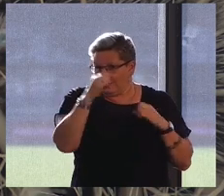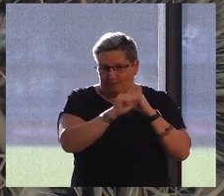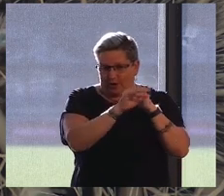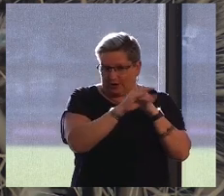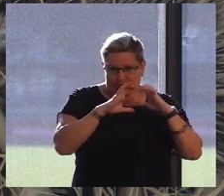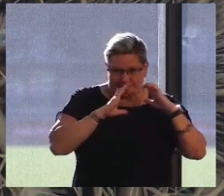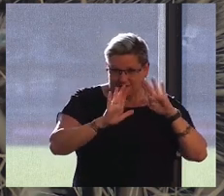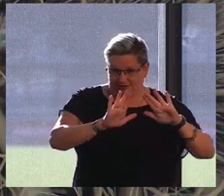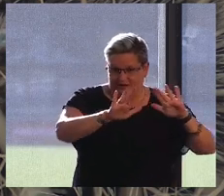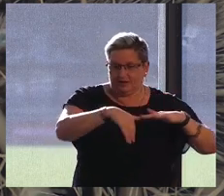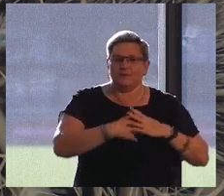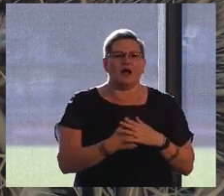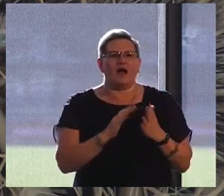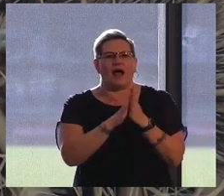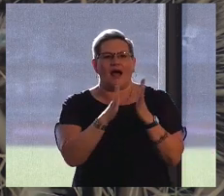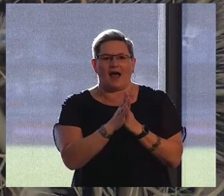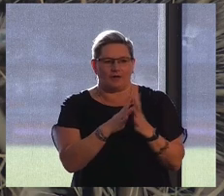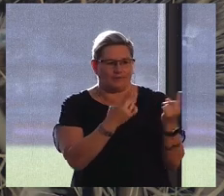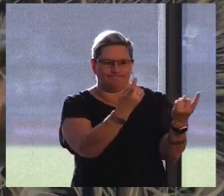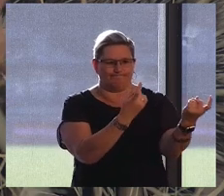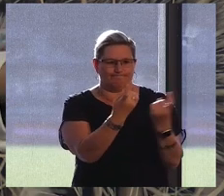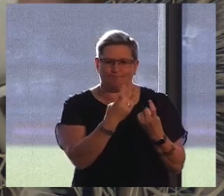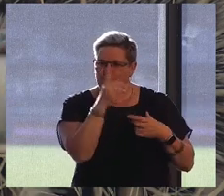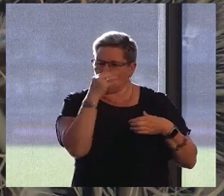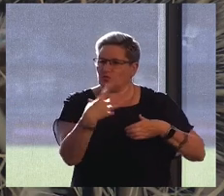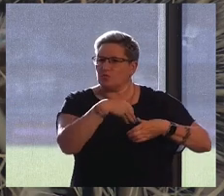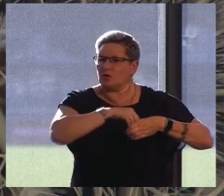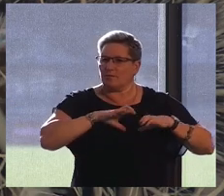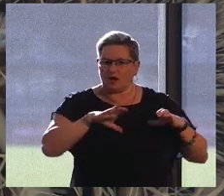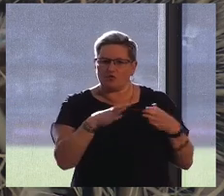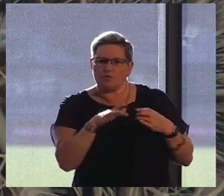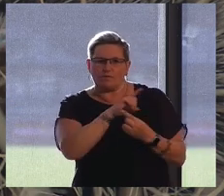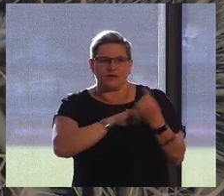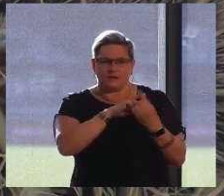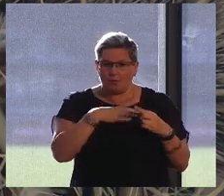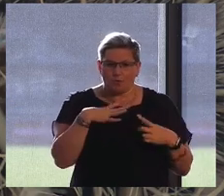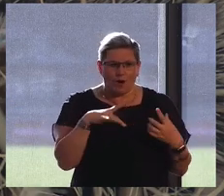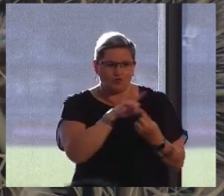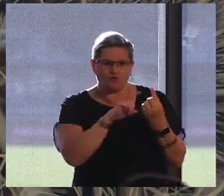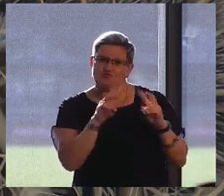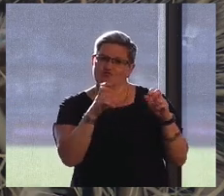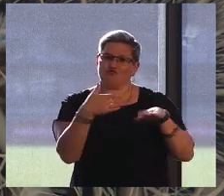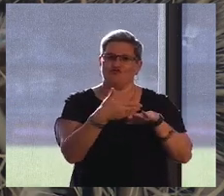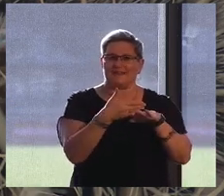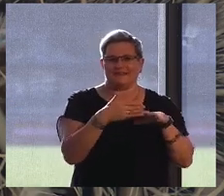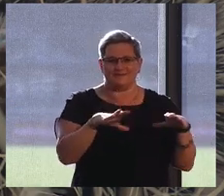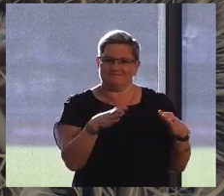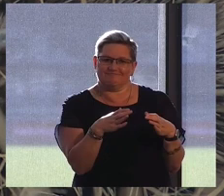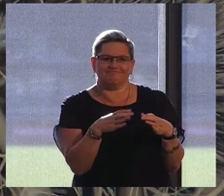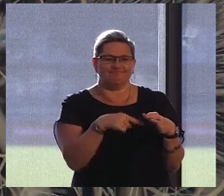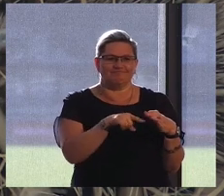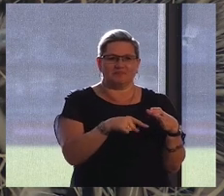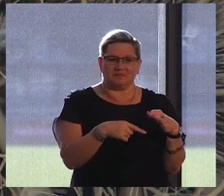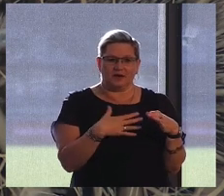And I thought, how am I going to get someone to come, you know, to my meeting? I'm going to have a meeting of the greenies at the school.